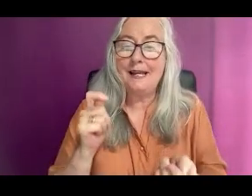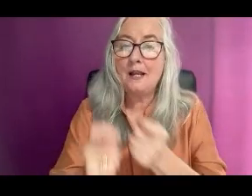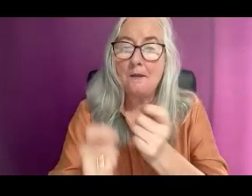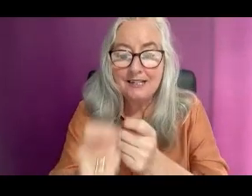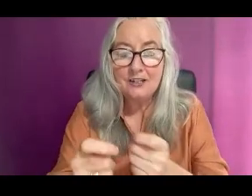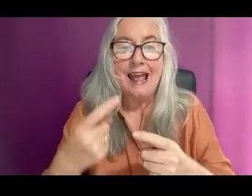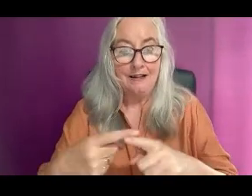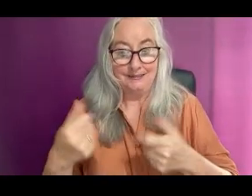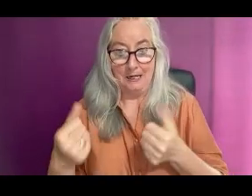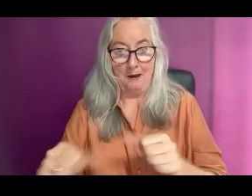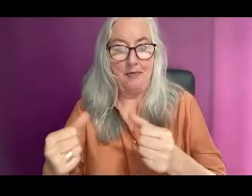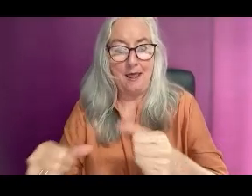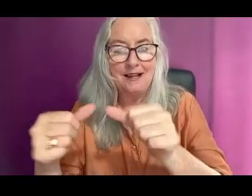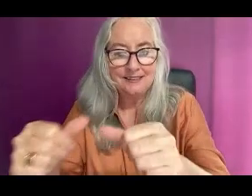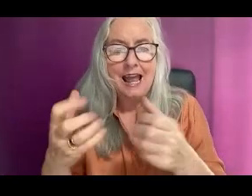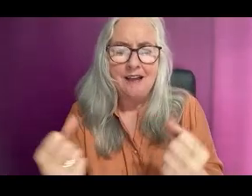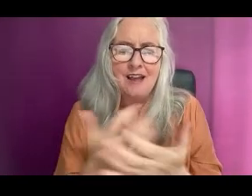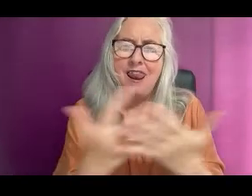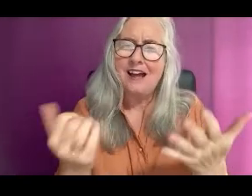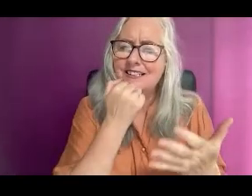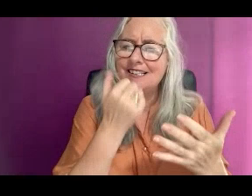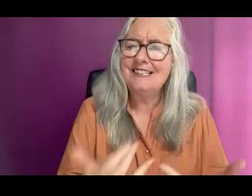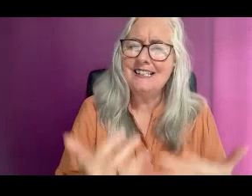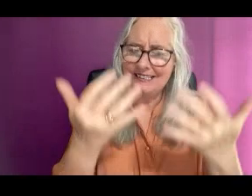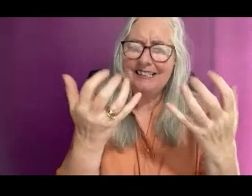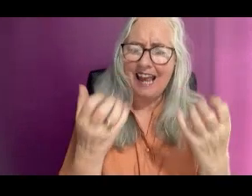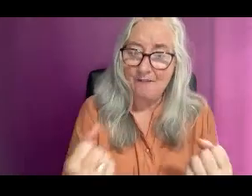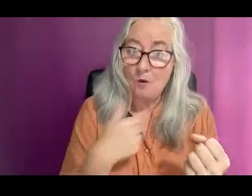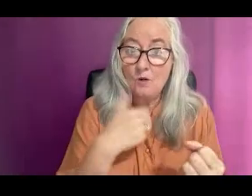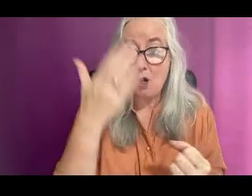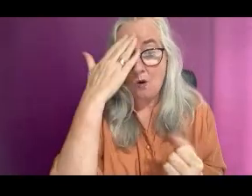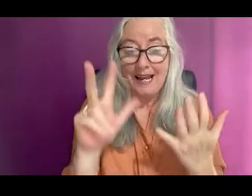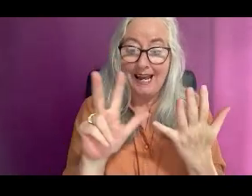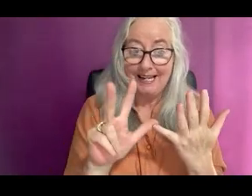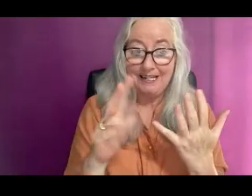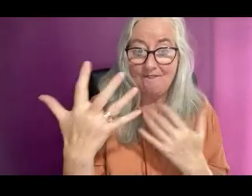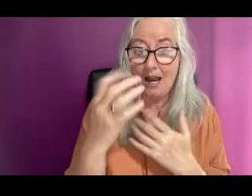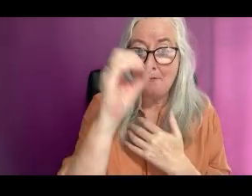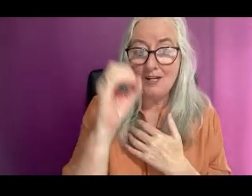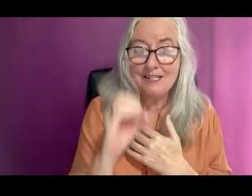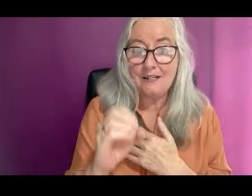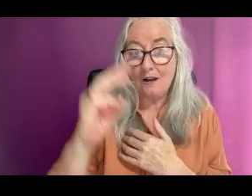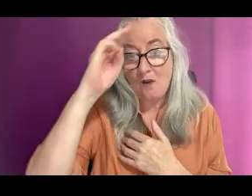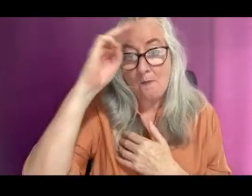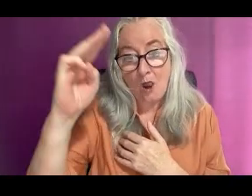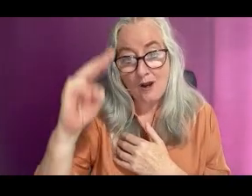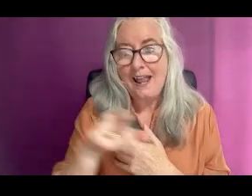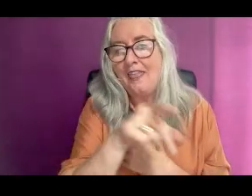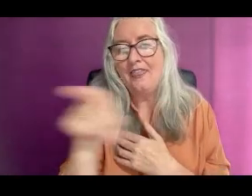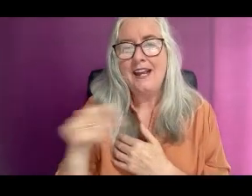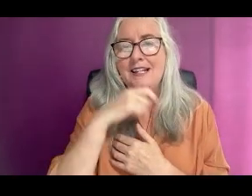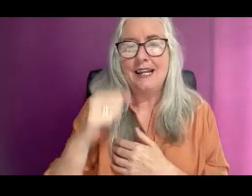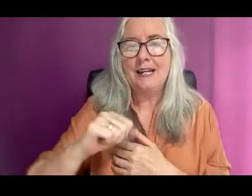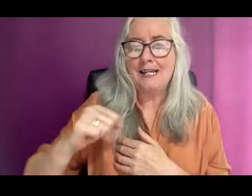lot of statistics around it, but just to mention a couple. So we know that 85% of employers reported retentions of